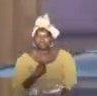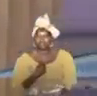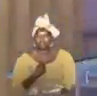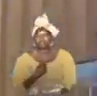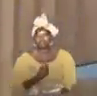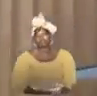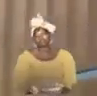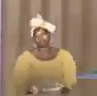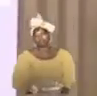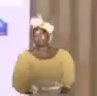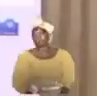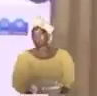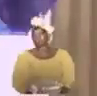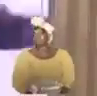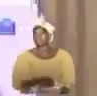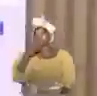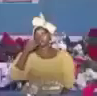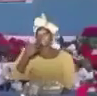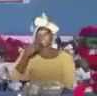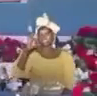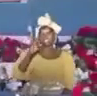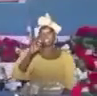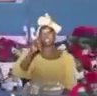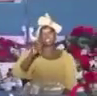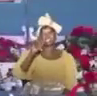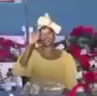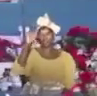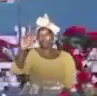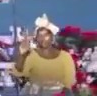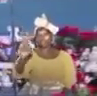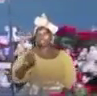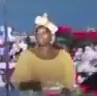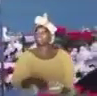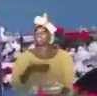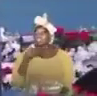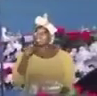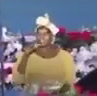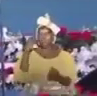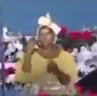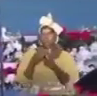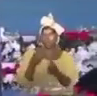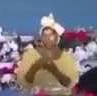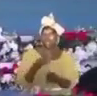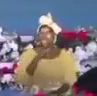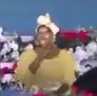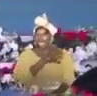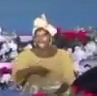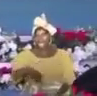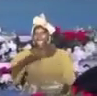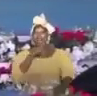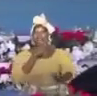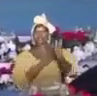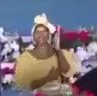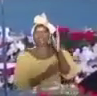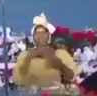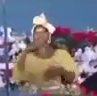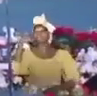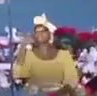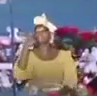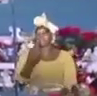Hallelujah. Genesis chapter 1 verse 3. The first three words. And God